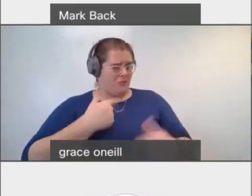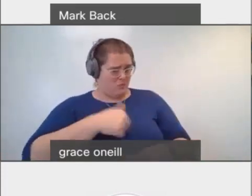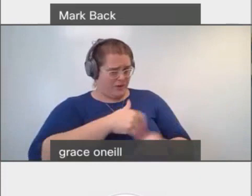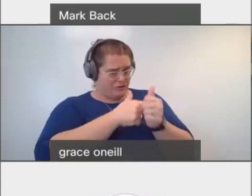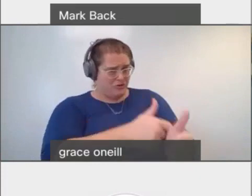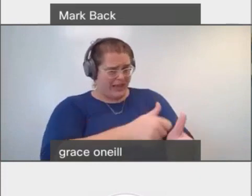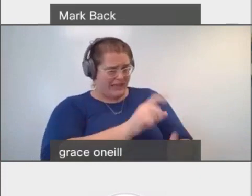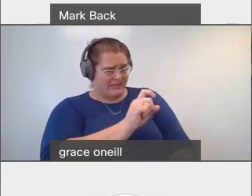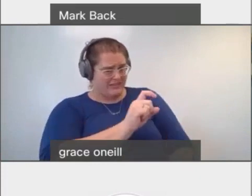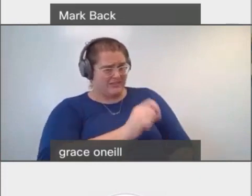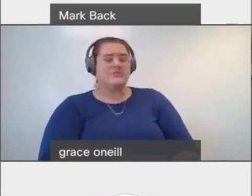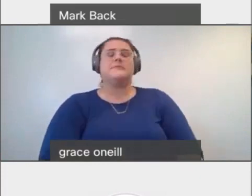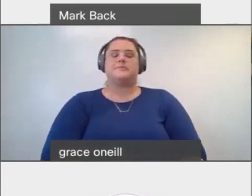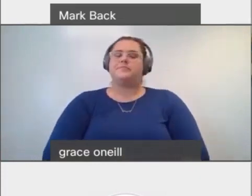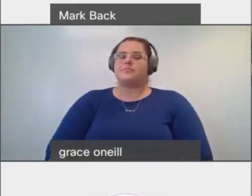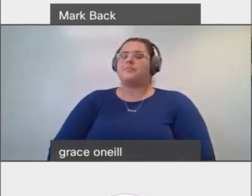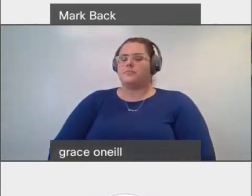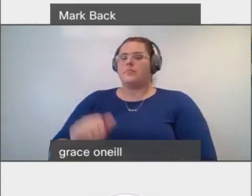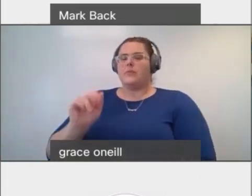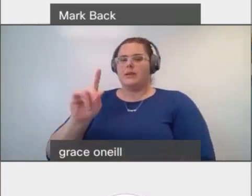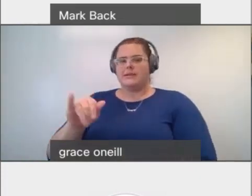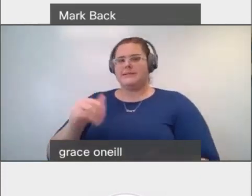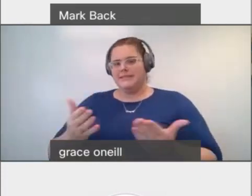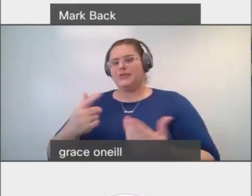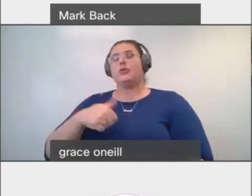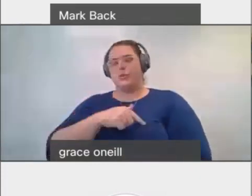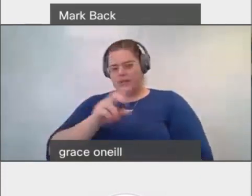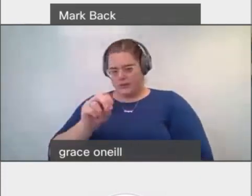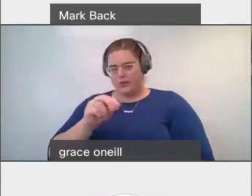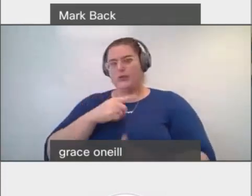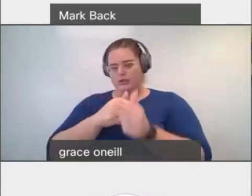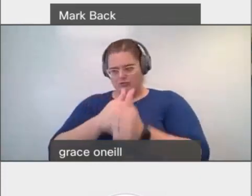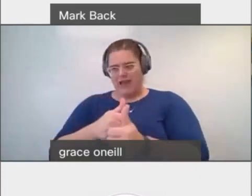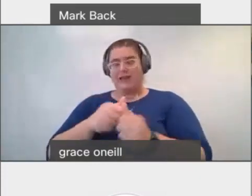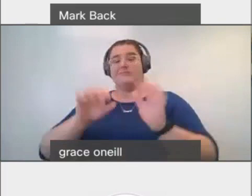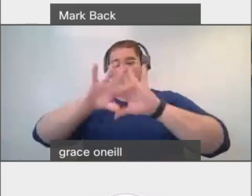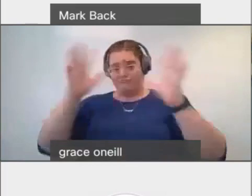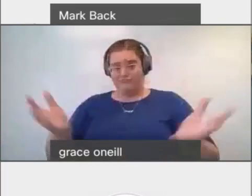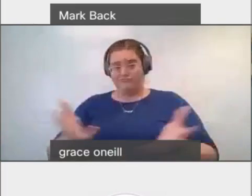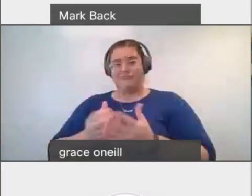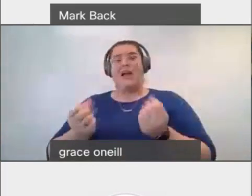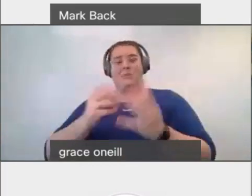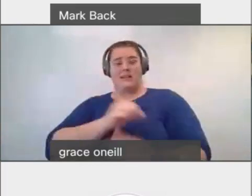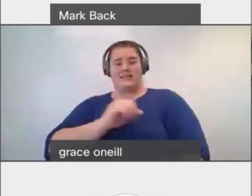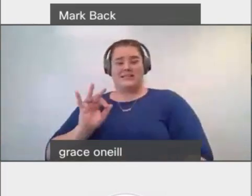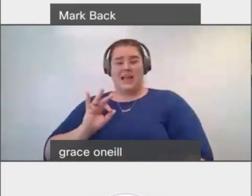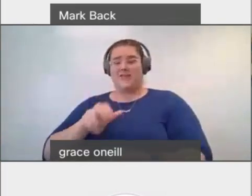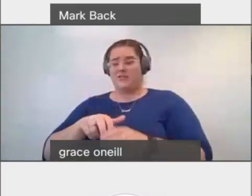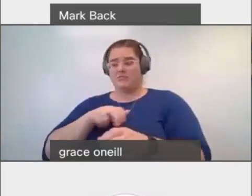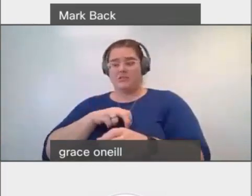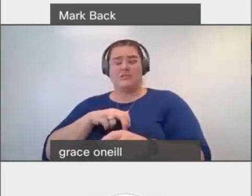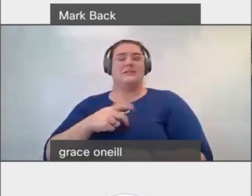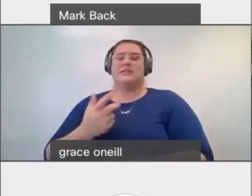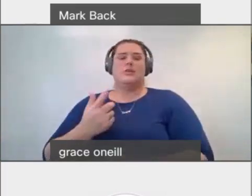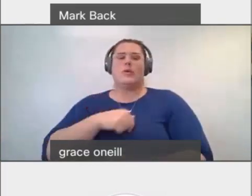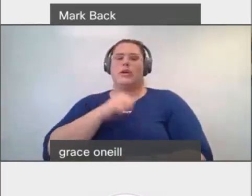We do track the total number of staff, the number of staff lost to vaccine mandates. We don't track